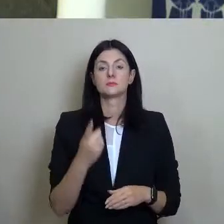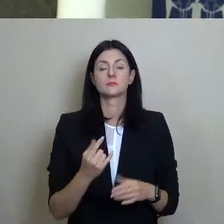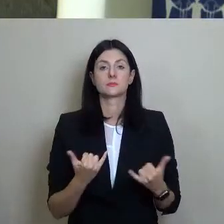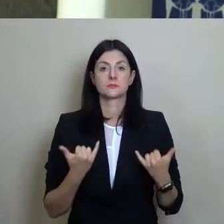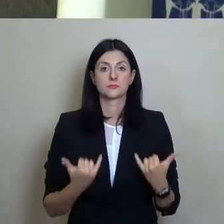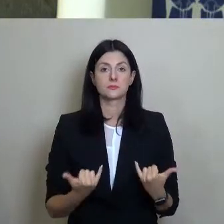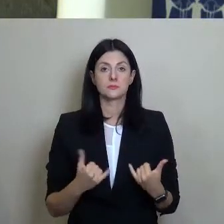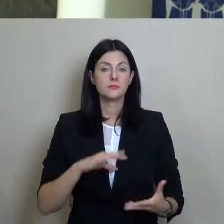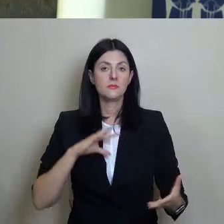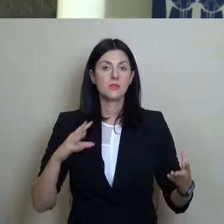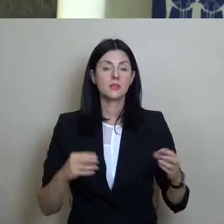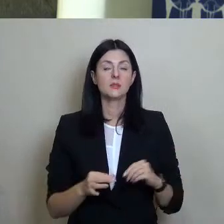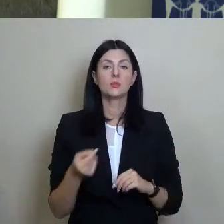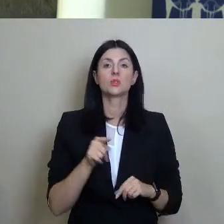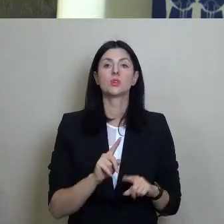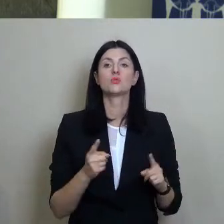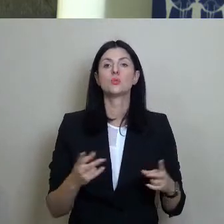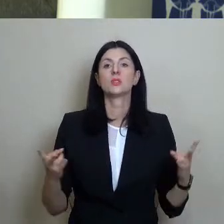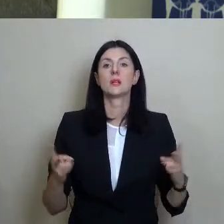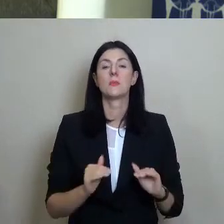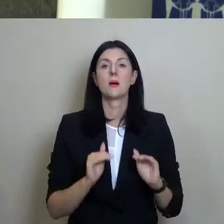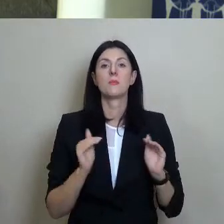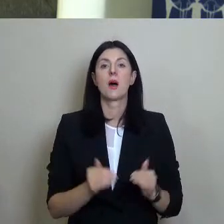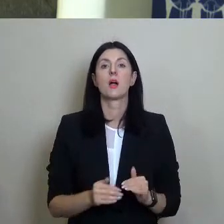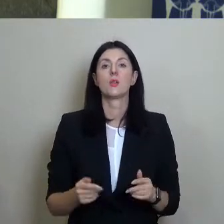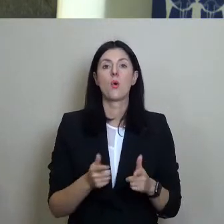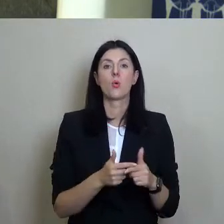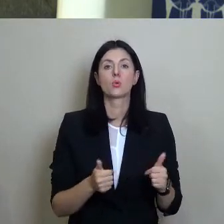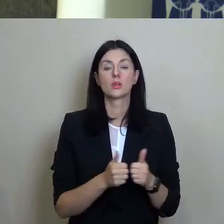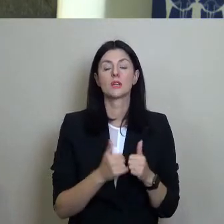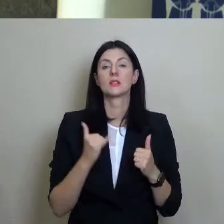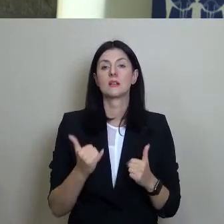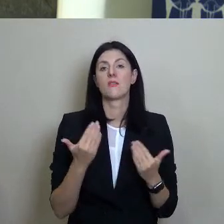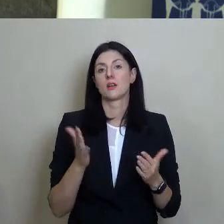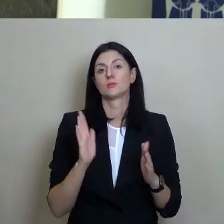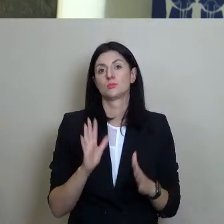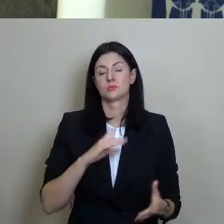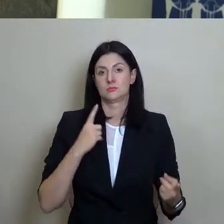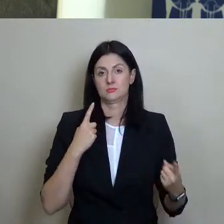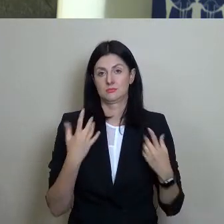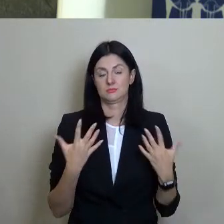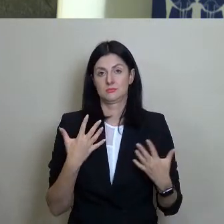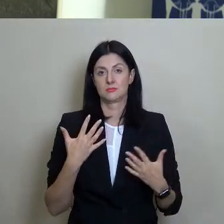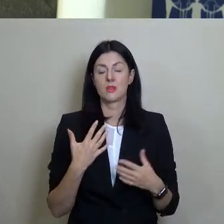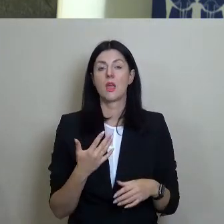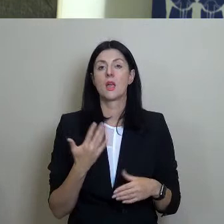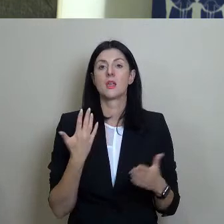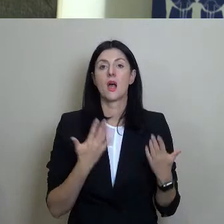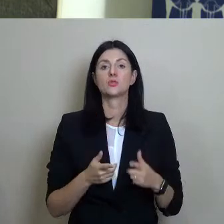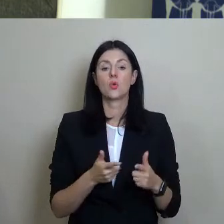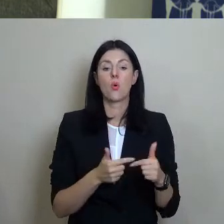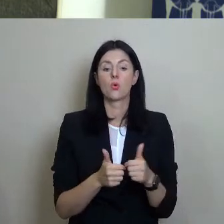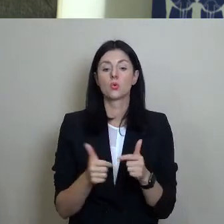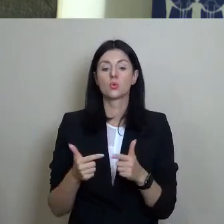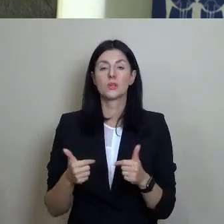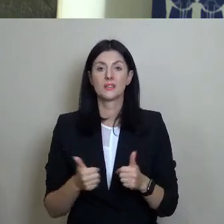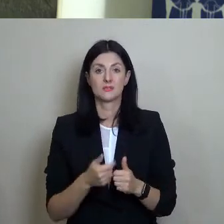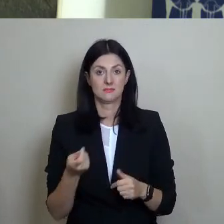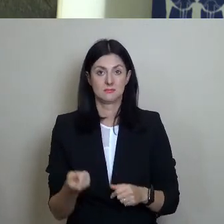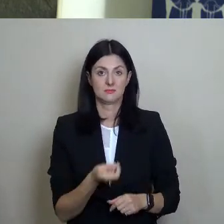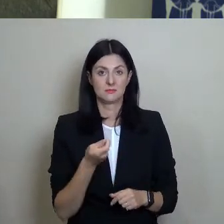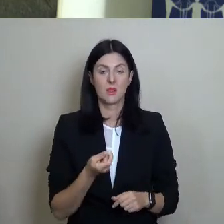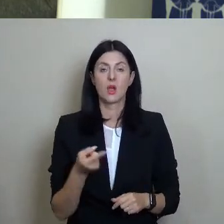steps further, and the picture why do we need less constituencies would become brighter, because if it is